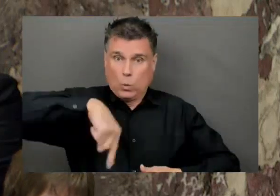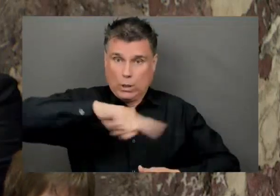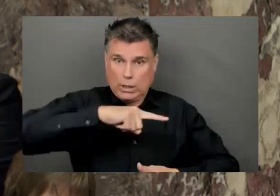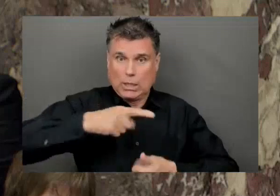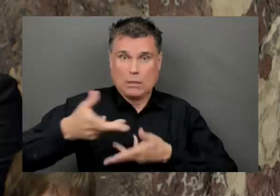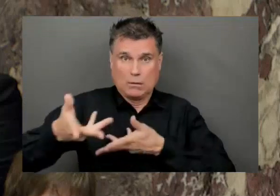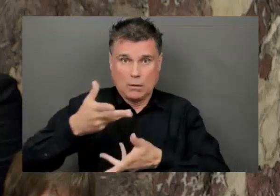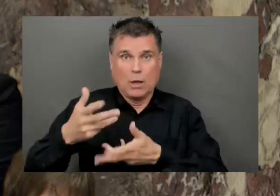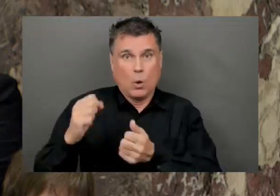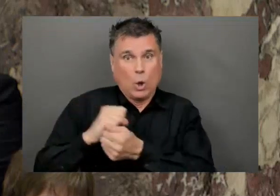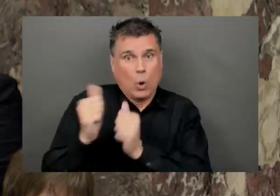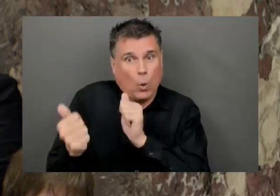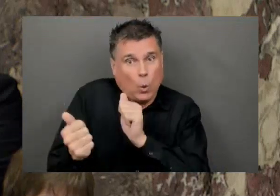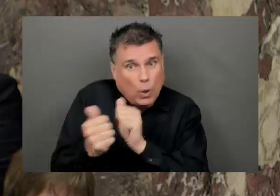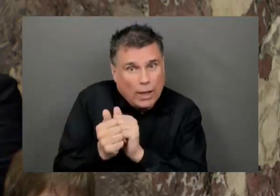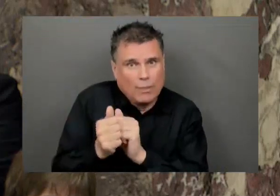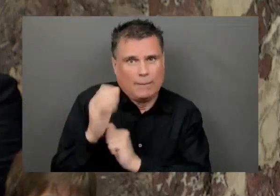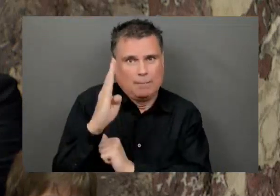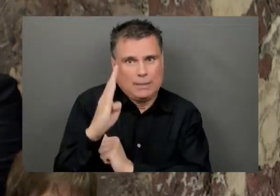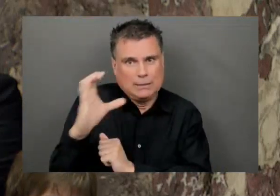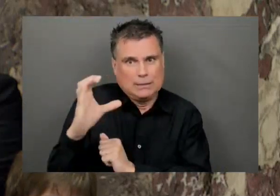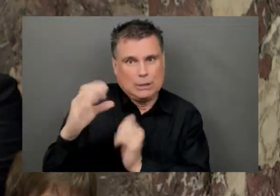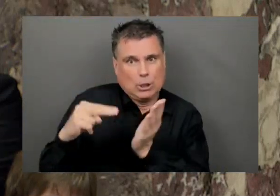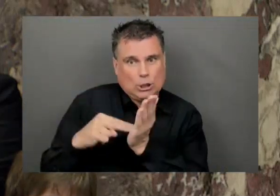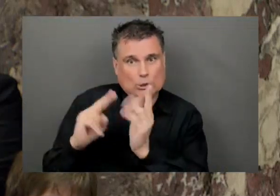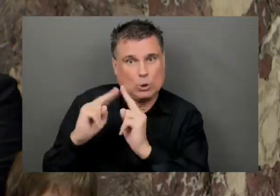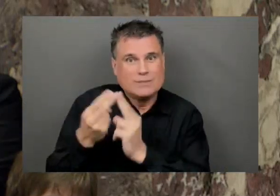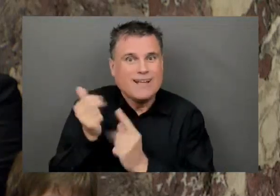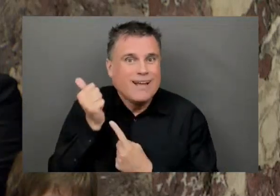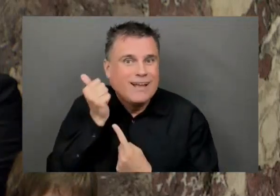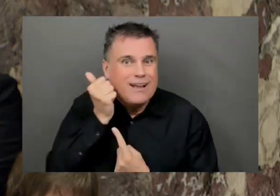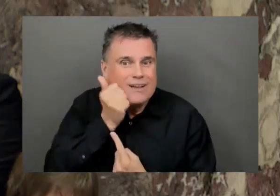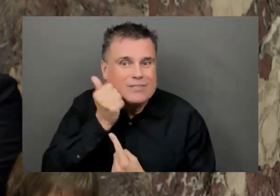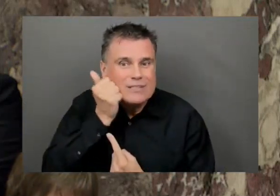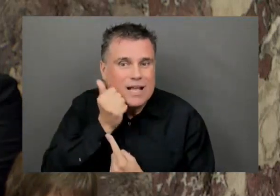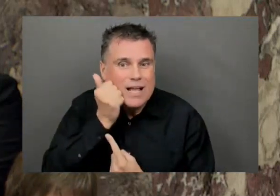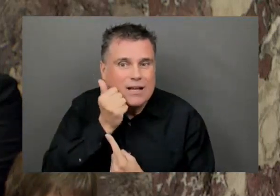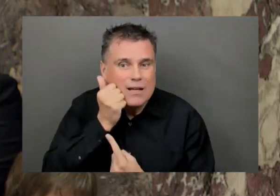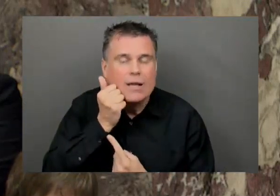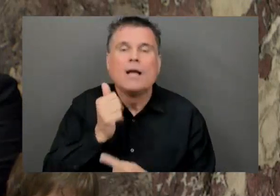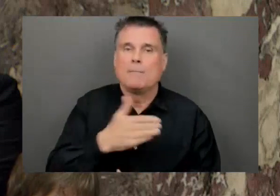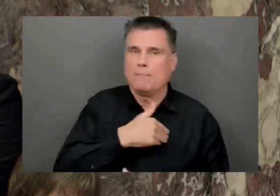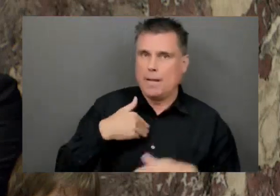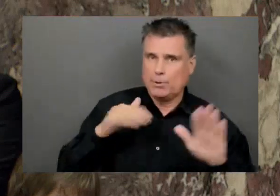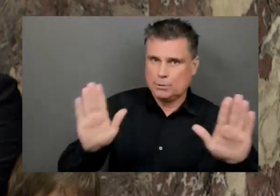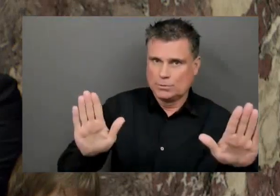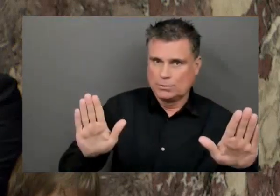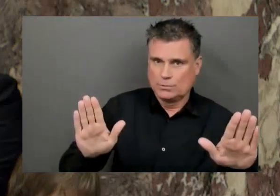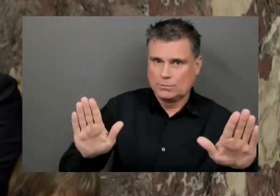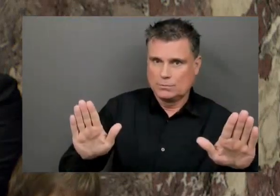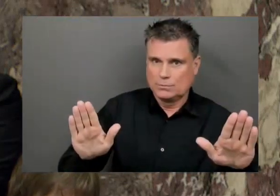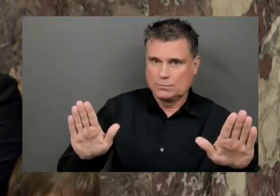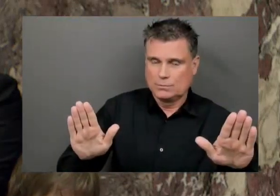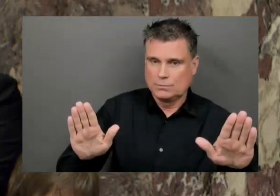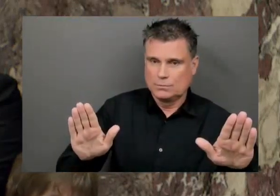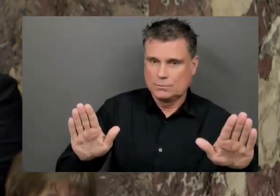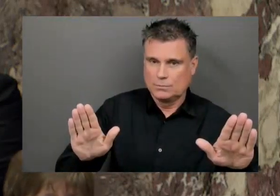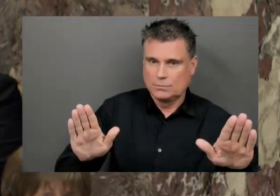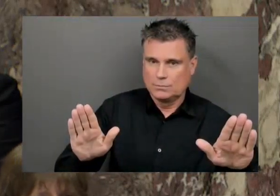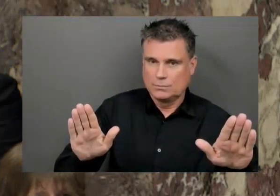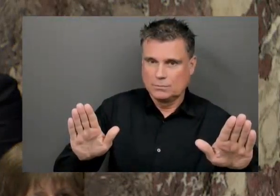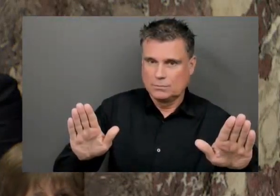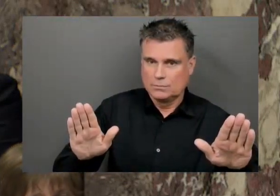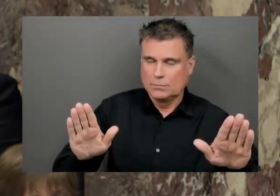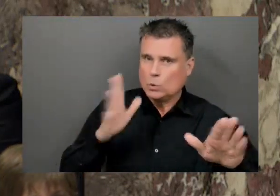Members, no, please. Let's conclude this. Working with them every day to ensure that we have